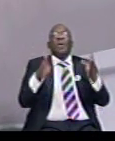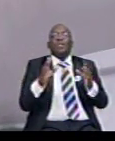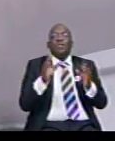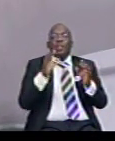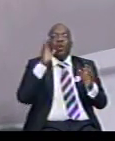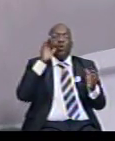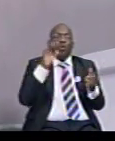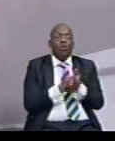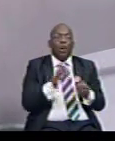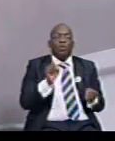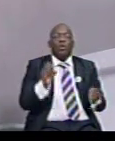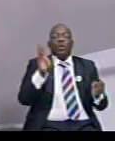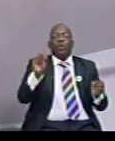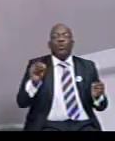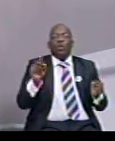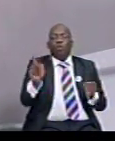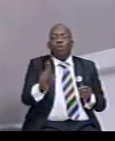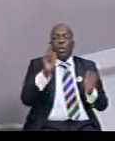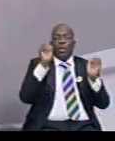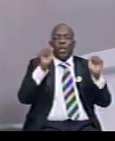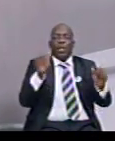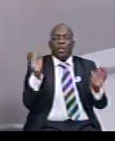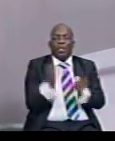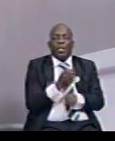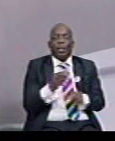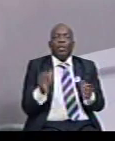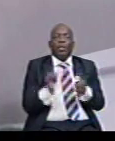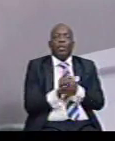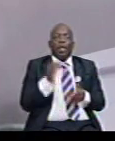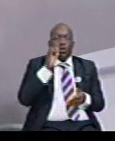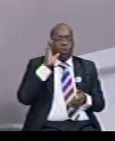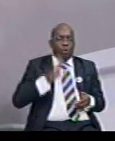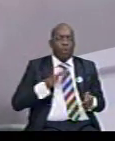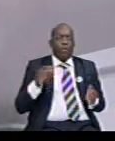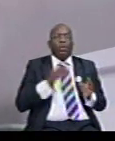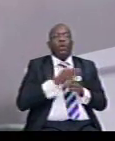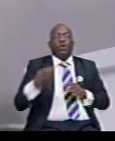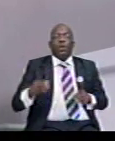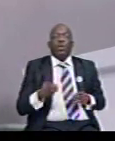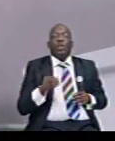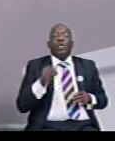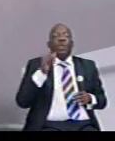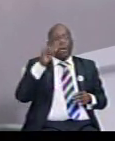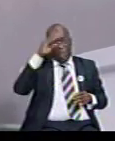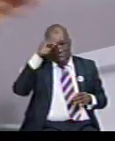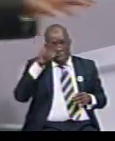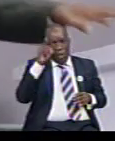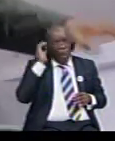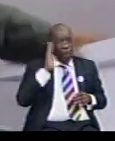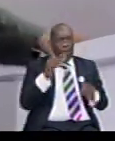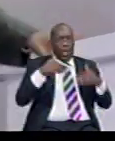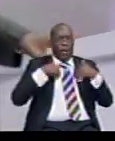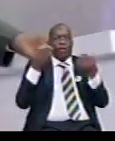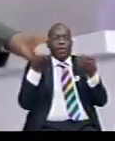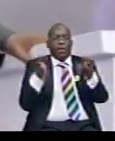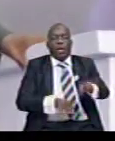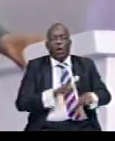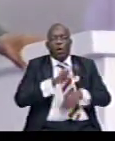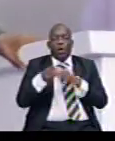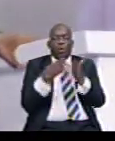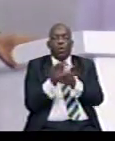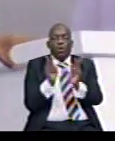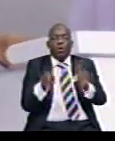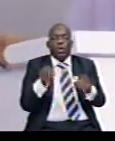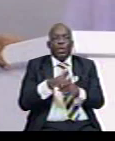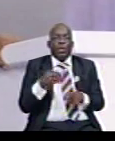take that woman away anymore. He would have died. All in his house would have died. And God would have still